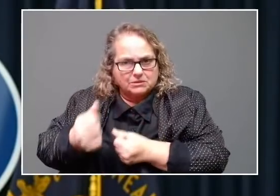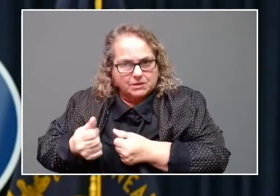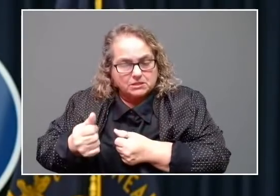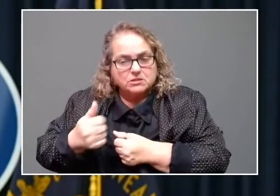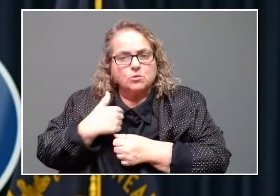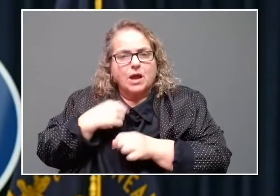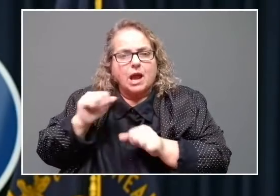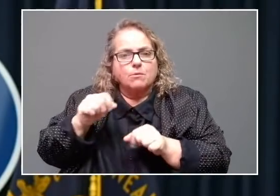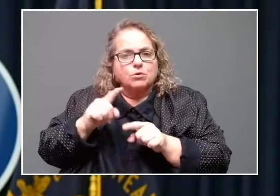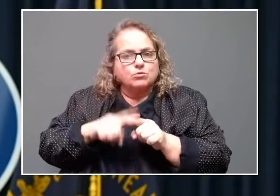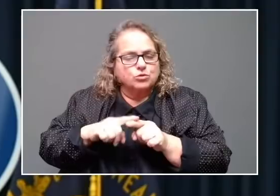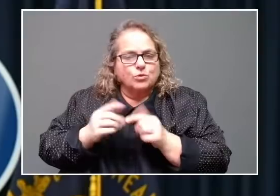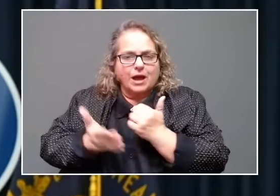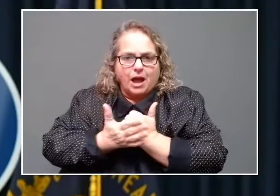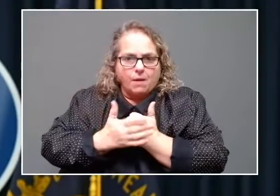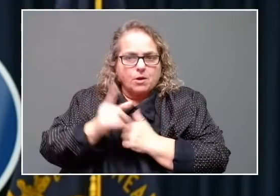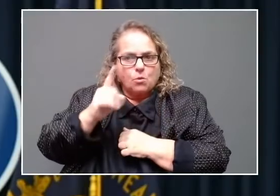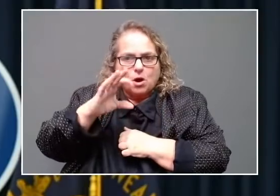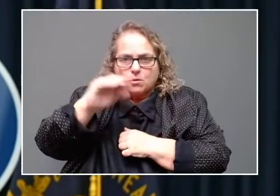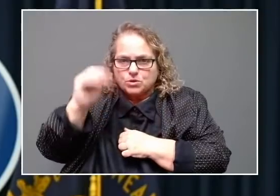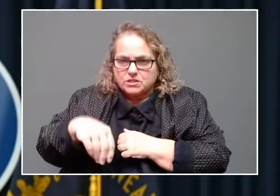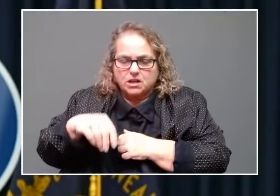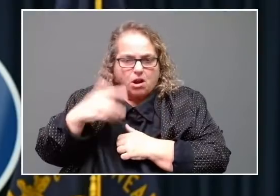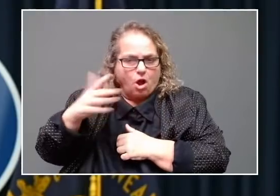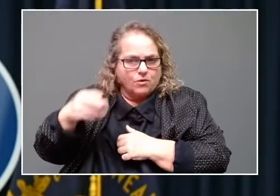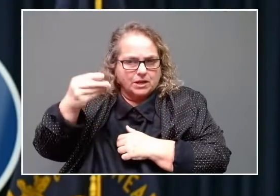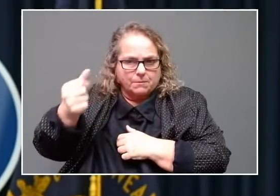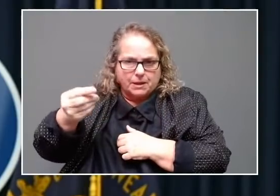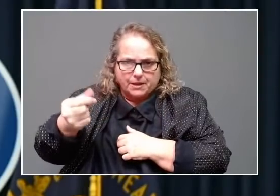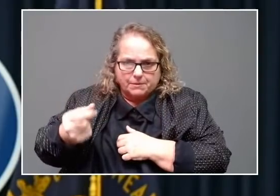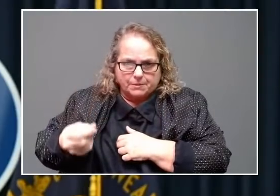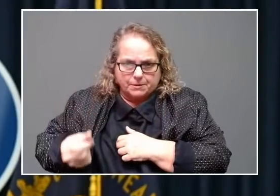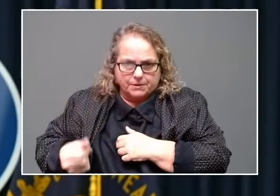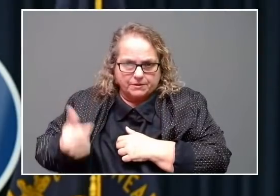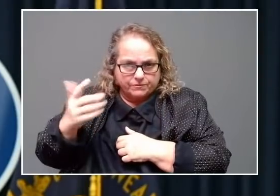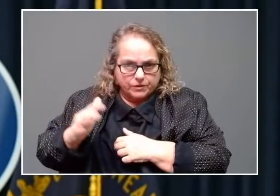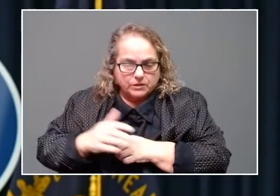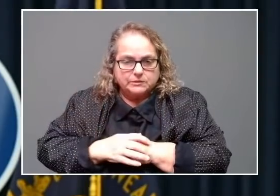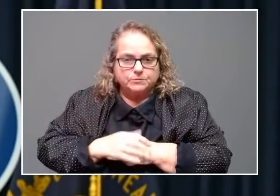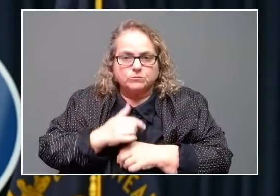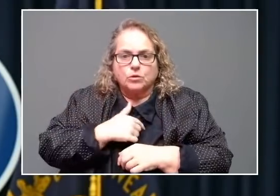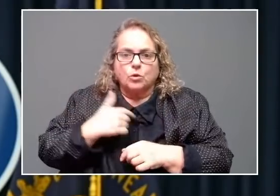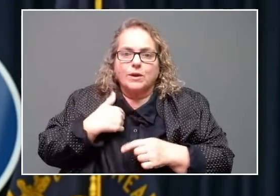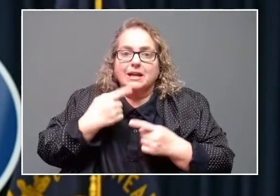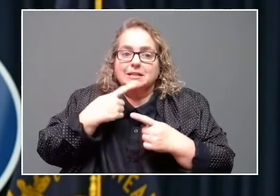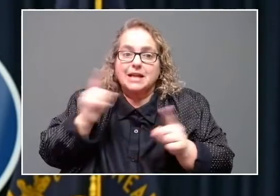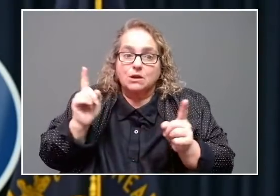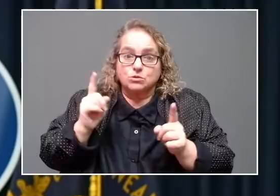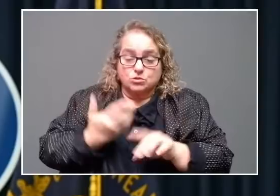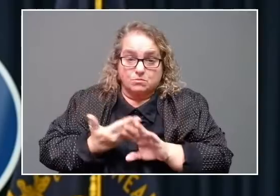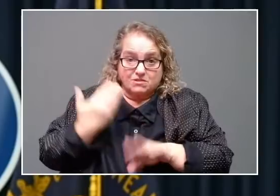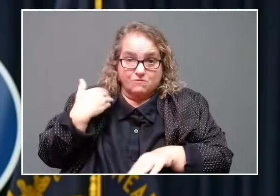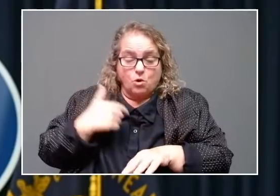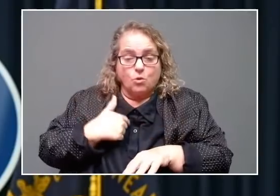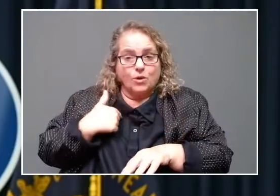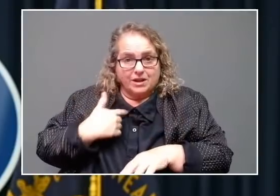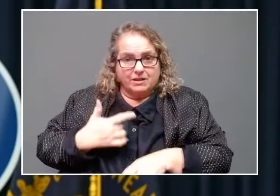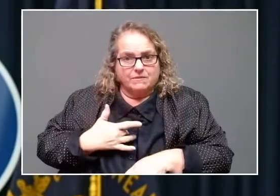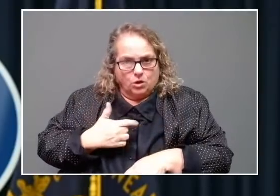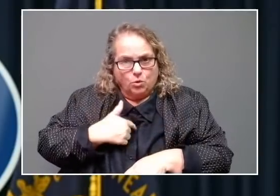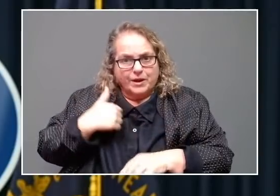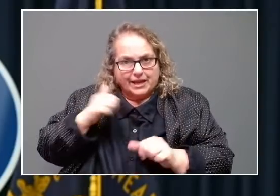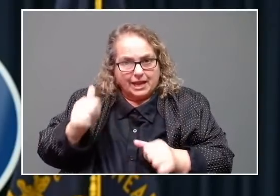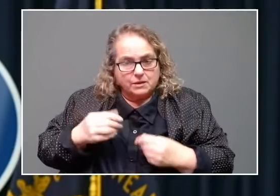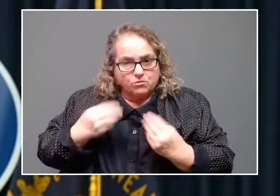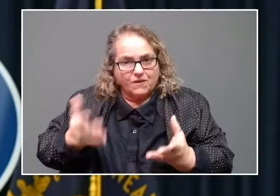and 100% of those funds have now been expended. We announced earlier that we believe that we would be able to provide